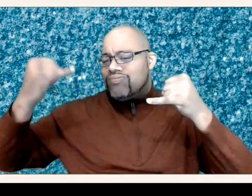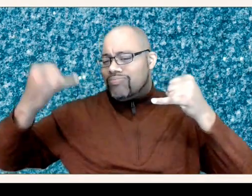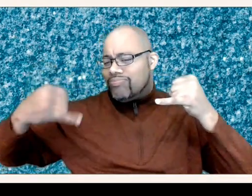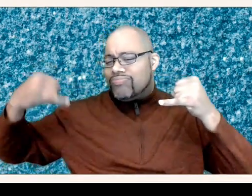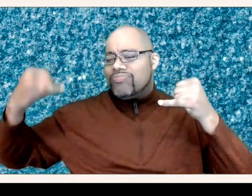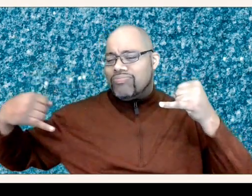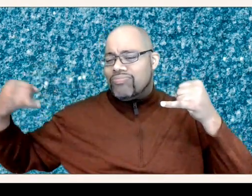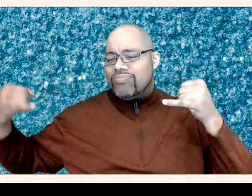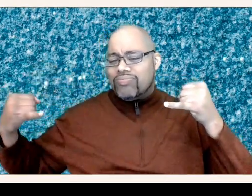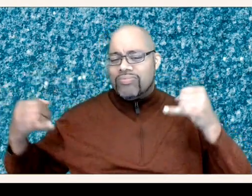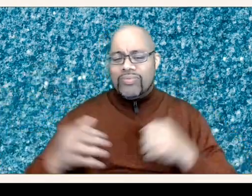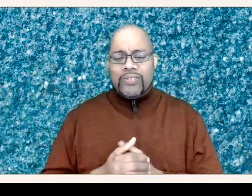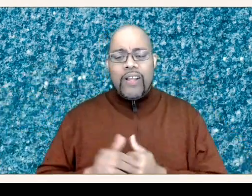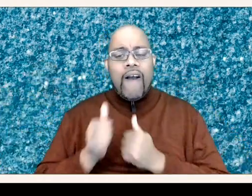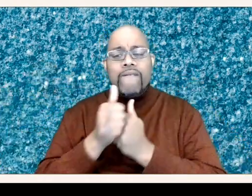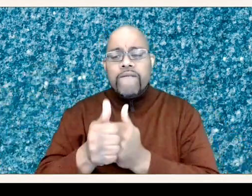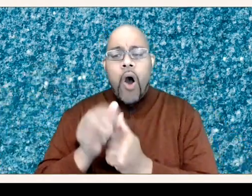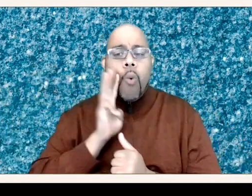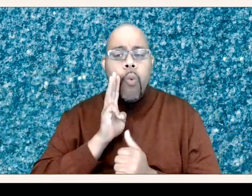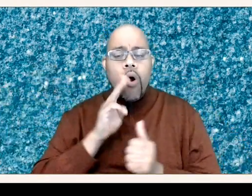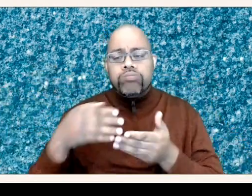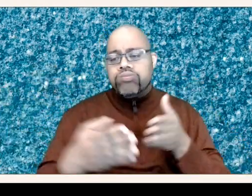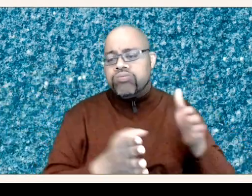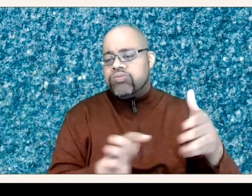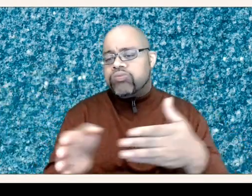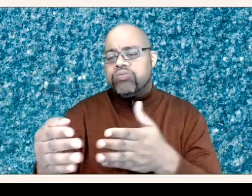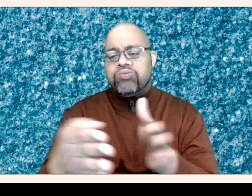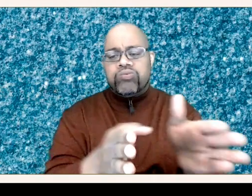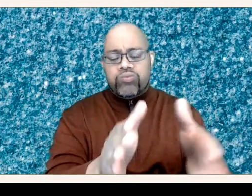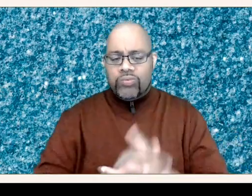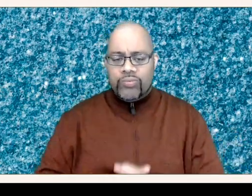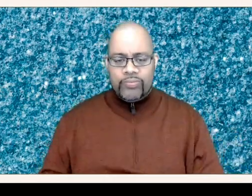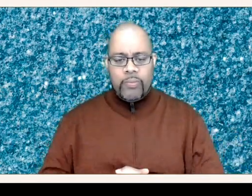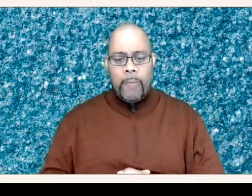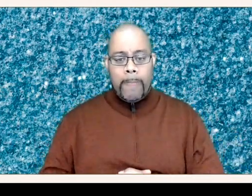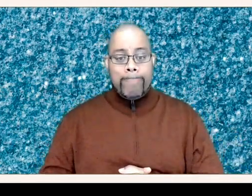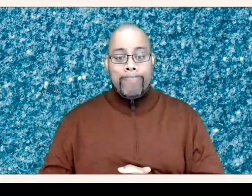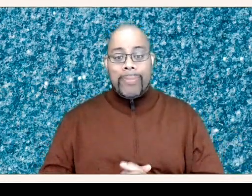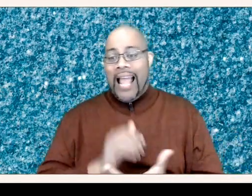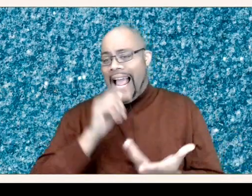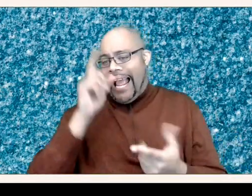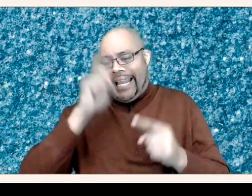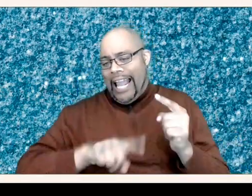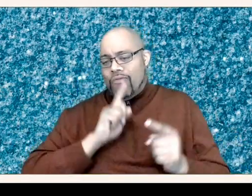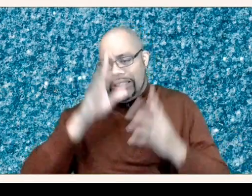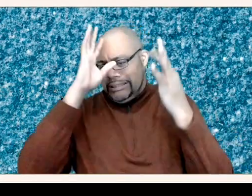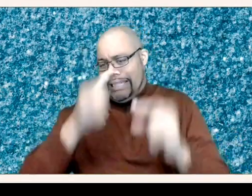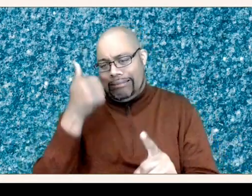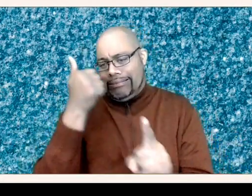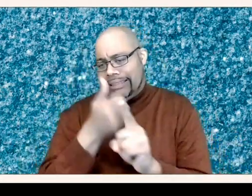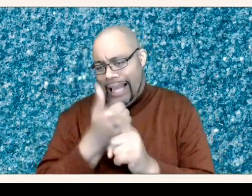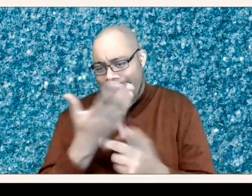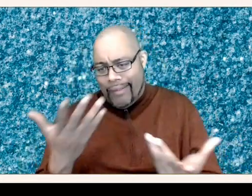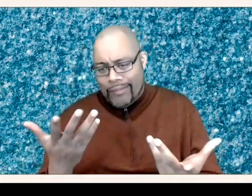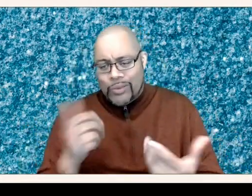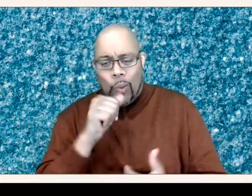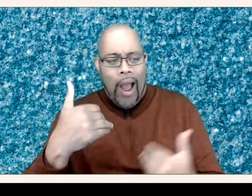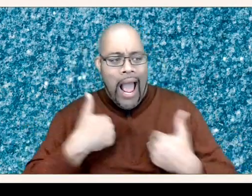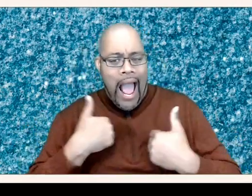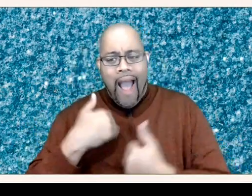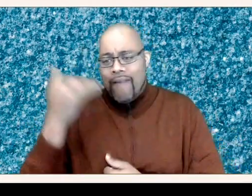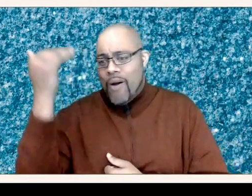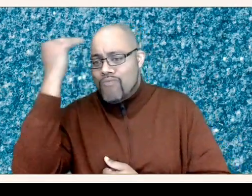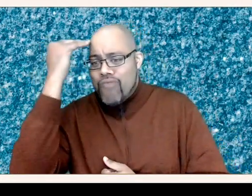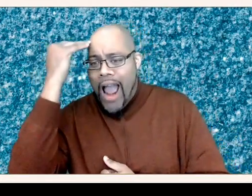them, following ocean currents or sea breezes. Not that they have that much choice in the matter. See, they don't